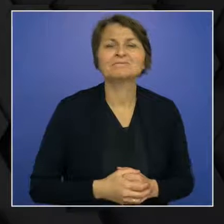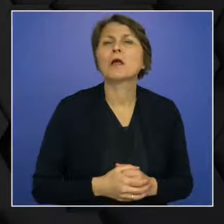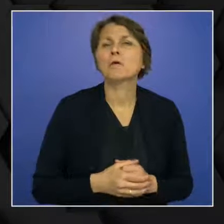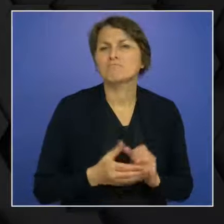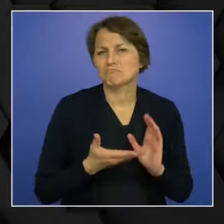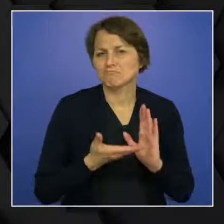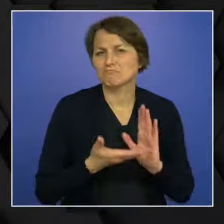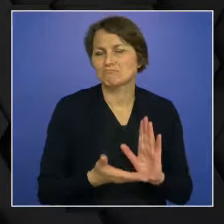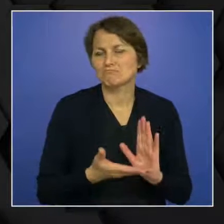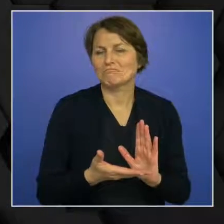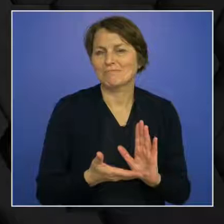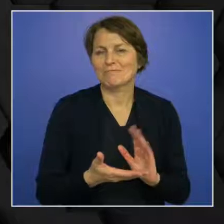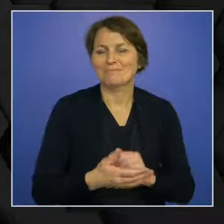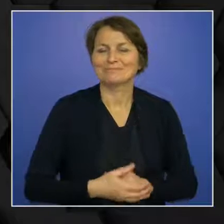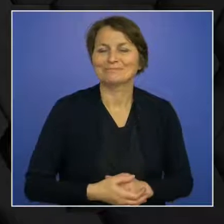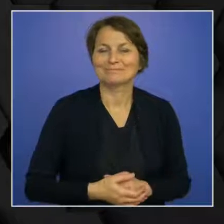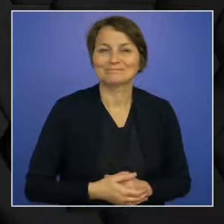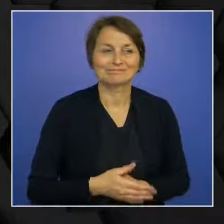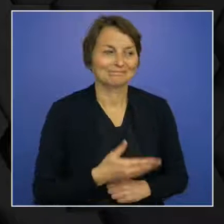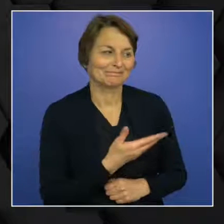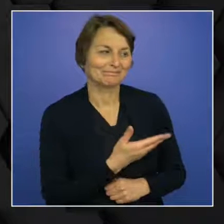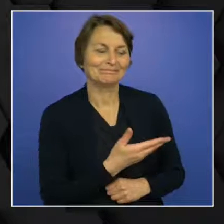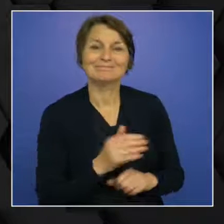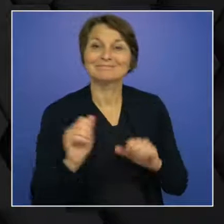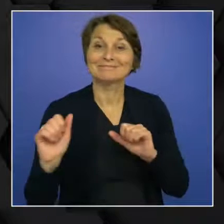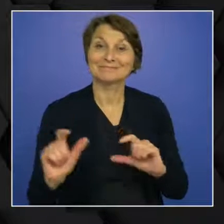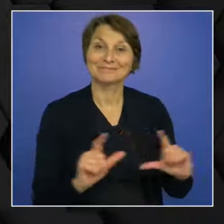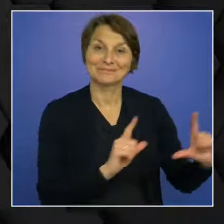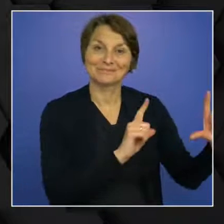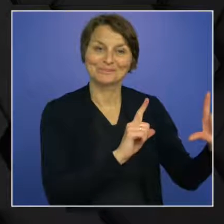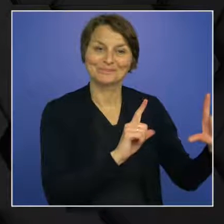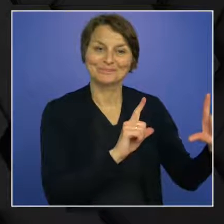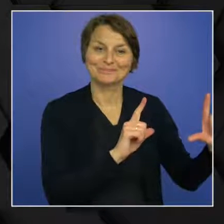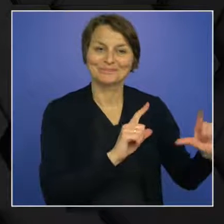my screen. Share screen.